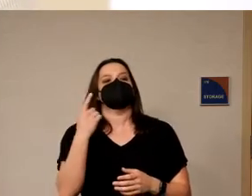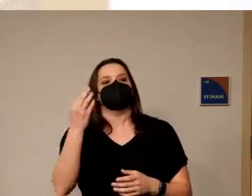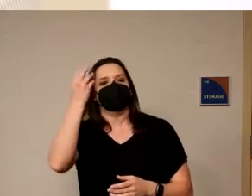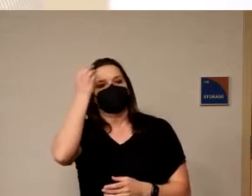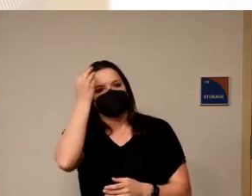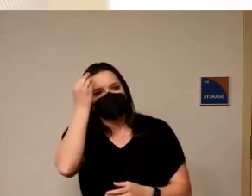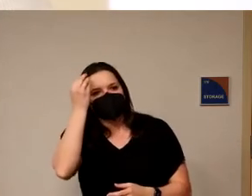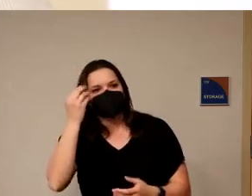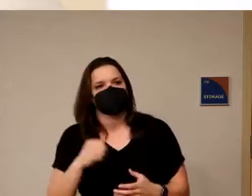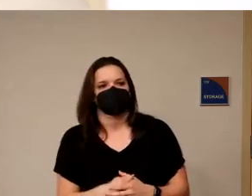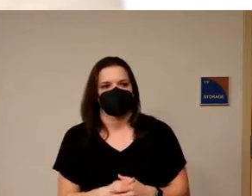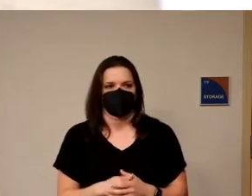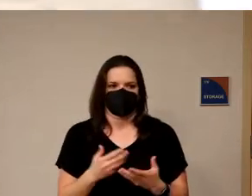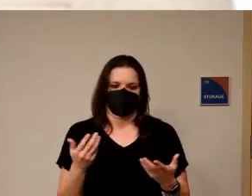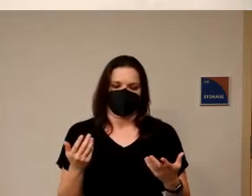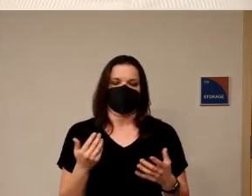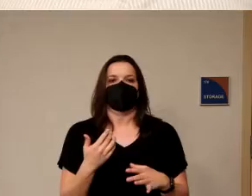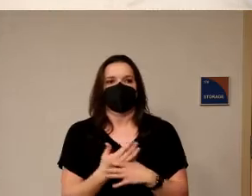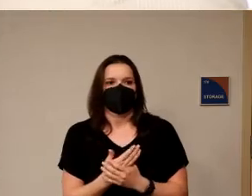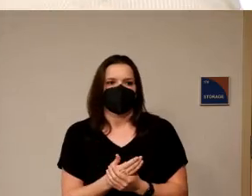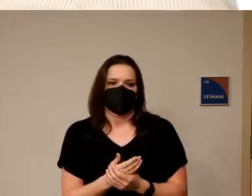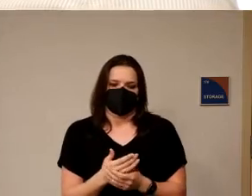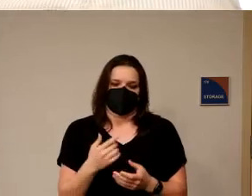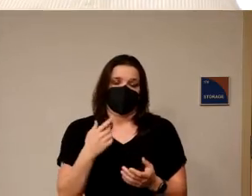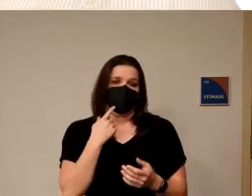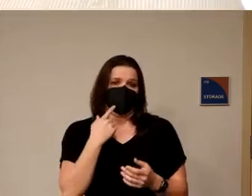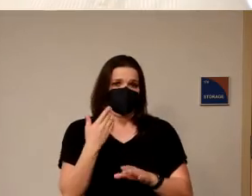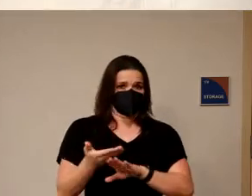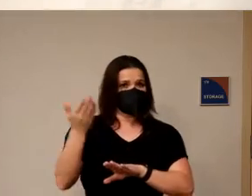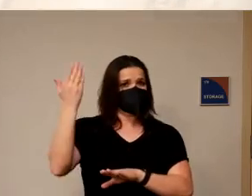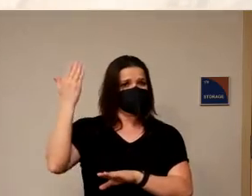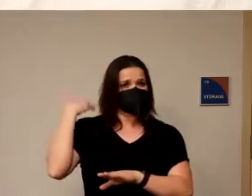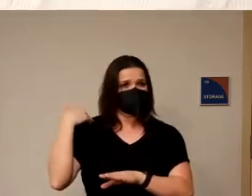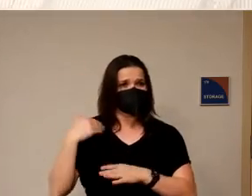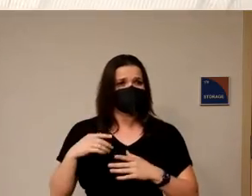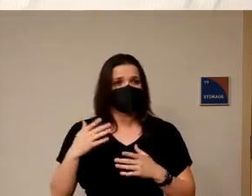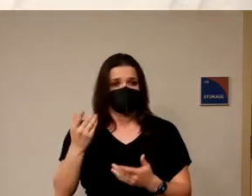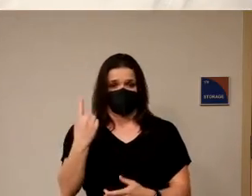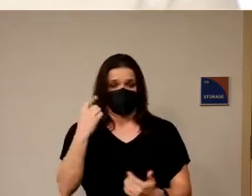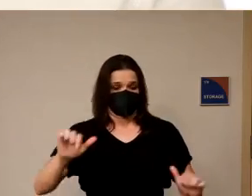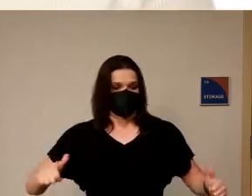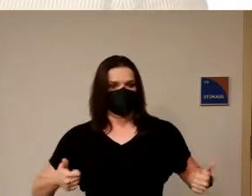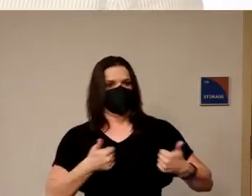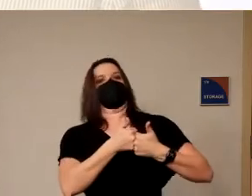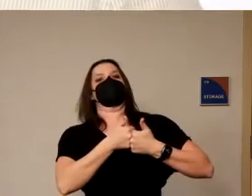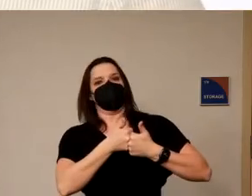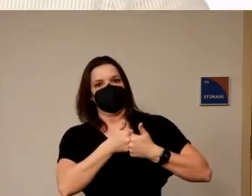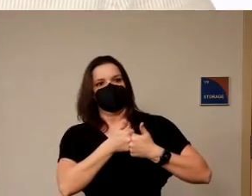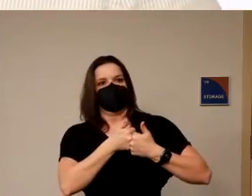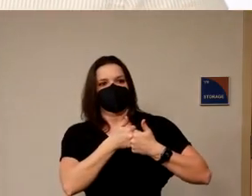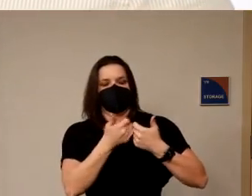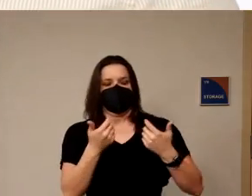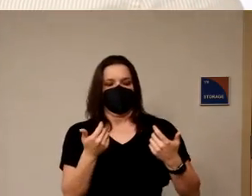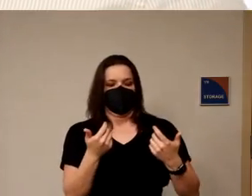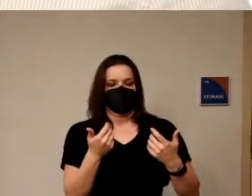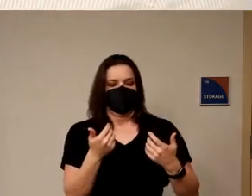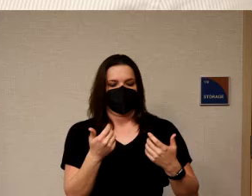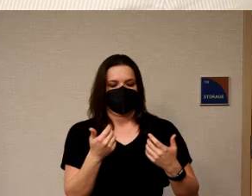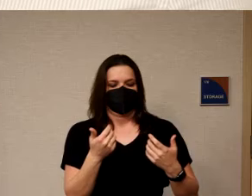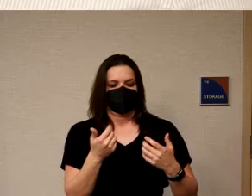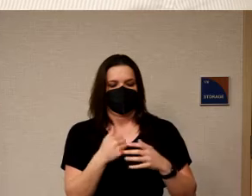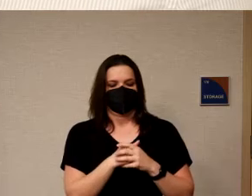into consideration. Again, like I mentioned at the beginning, one of the challenges with that is that